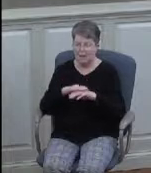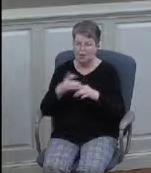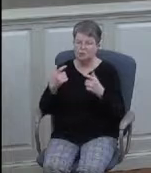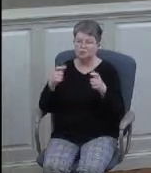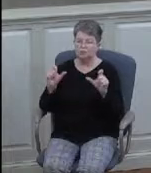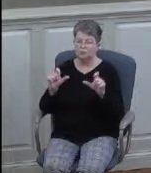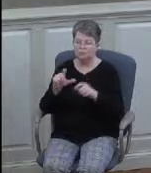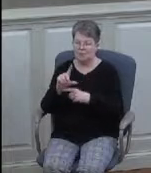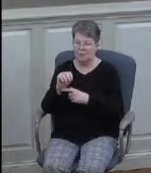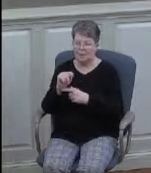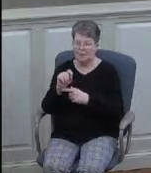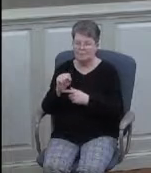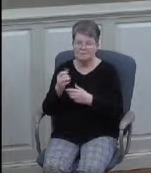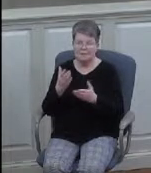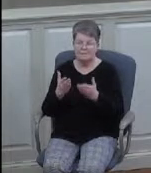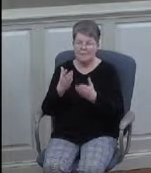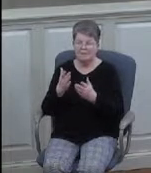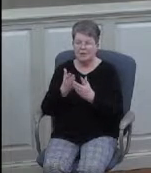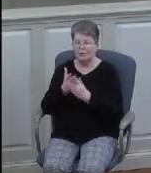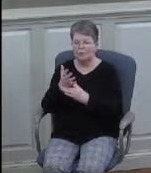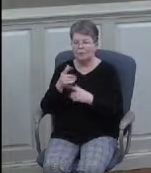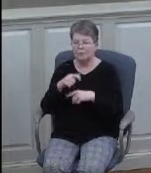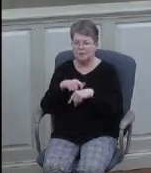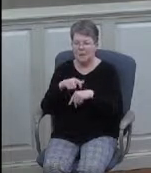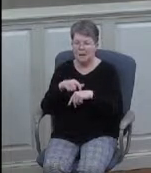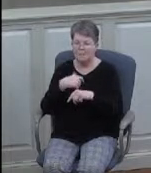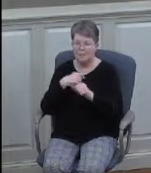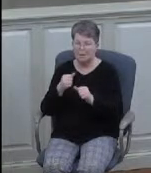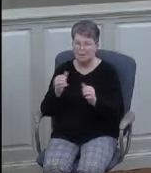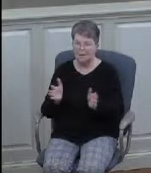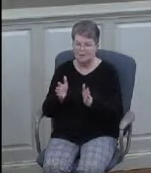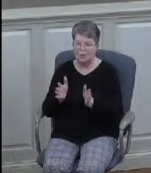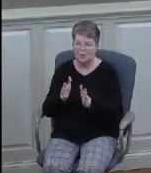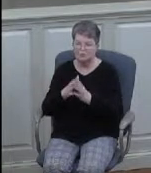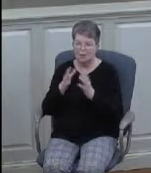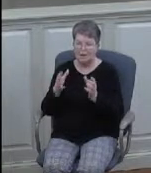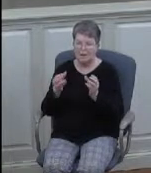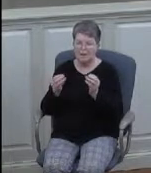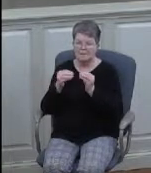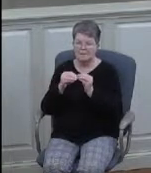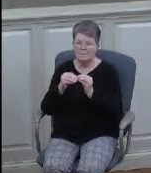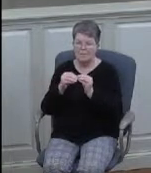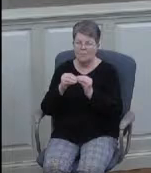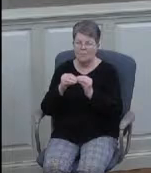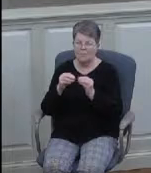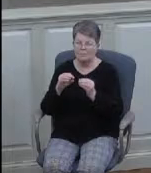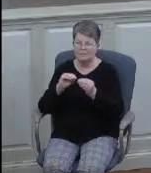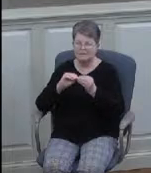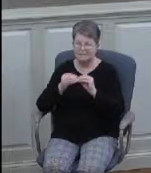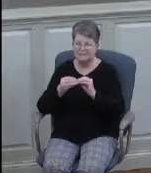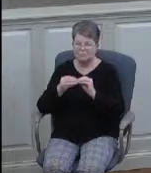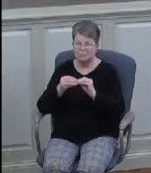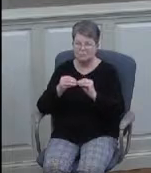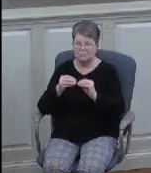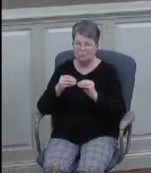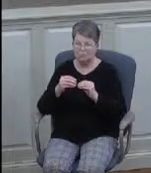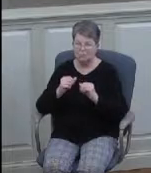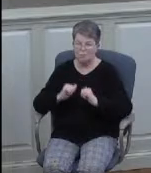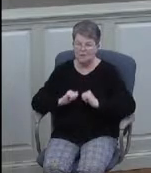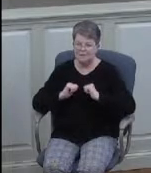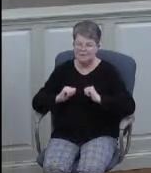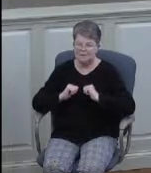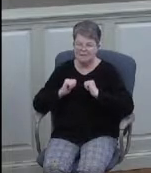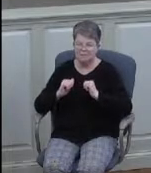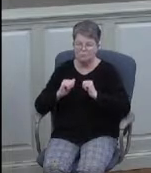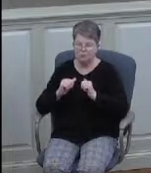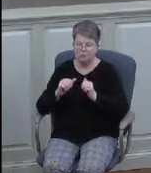that possibly over time we could encourage a lot more, a denser residential development